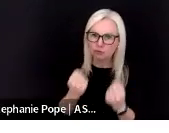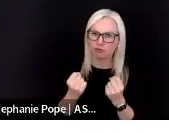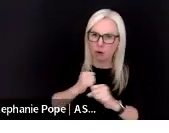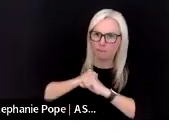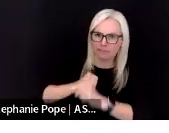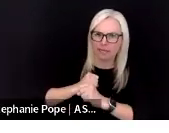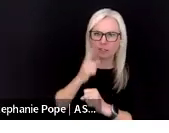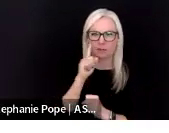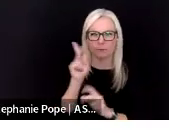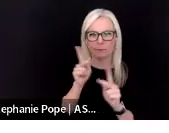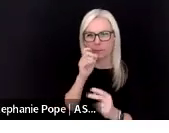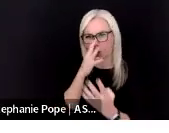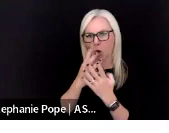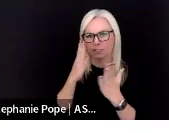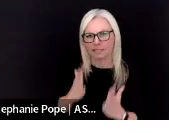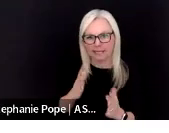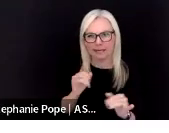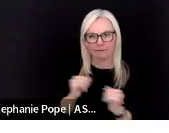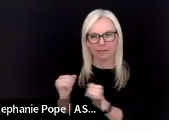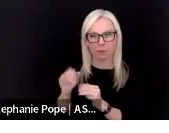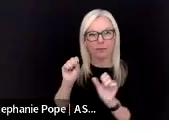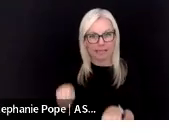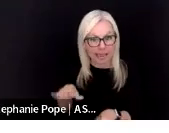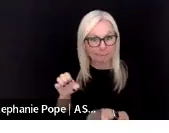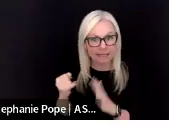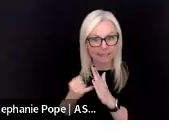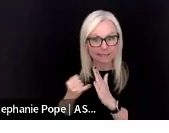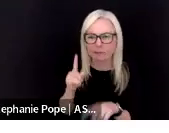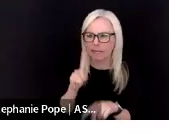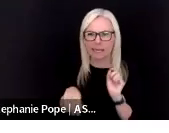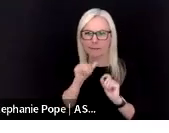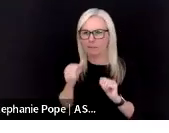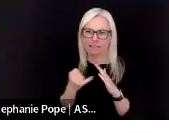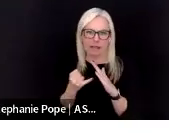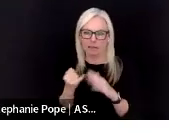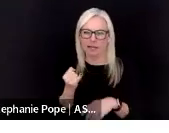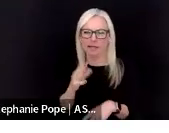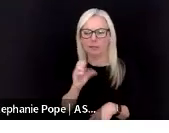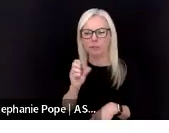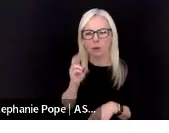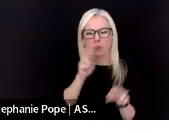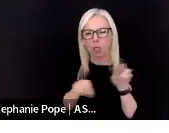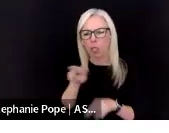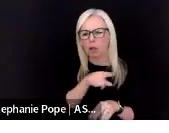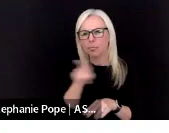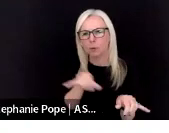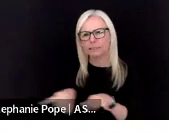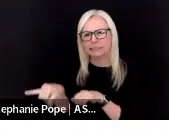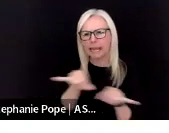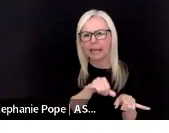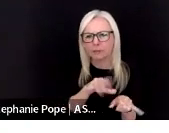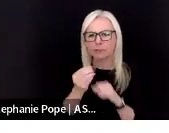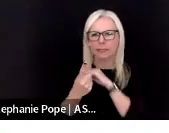incarcerated individuals around when they can be in solitary confinement and when they cannot. And it is our job to look at those standards, to look at the